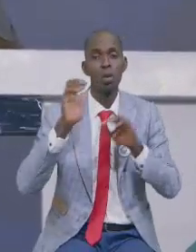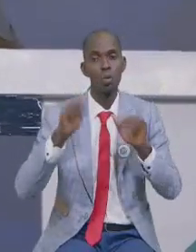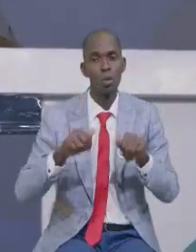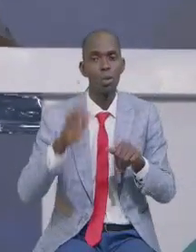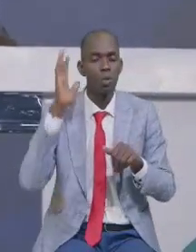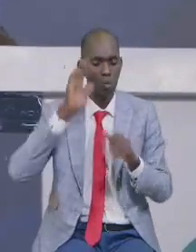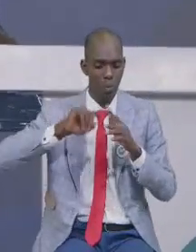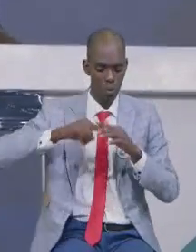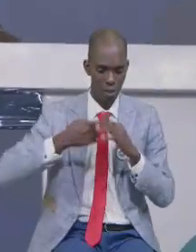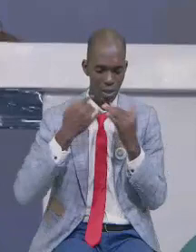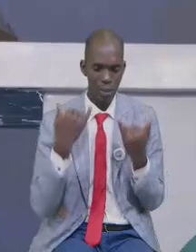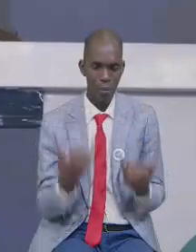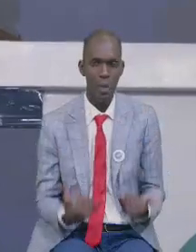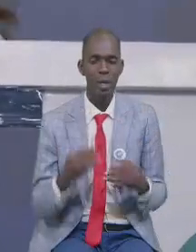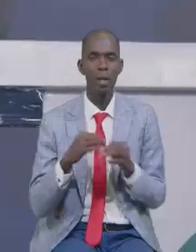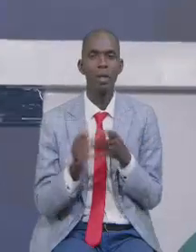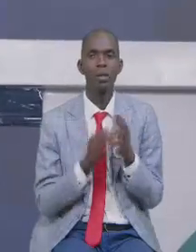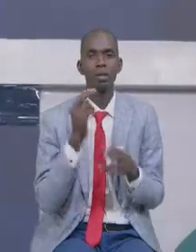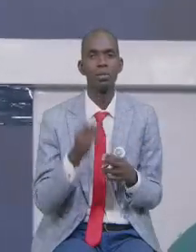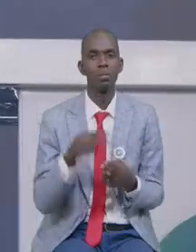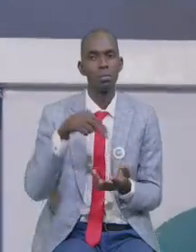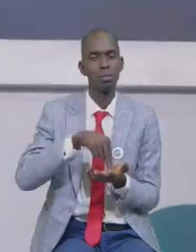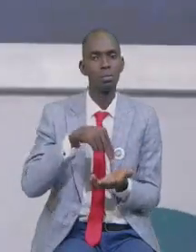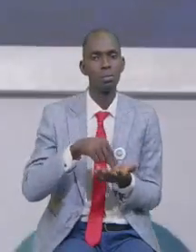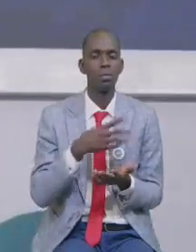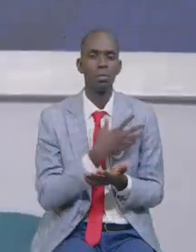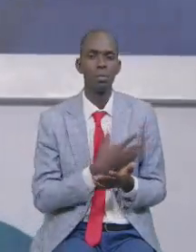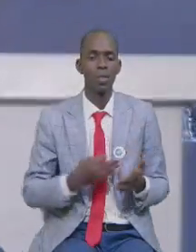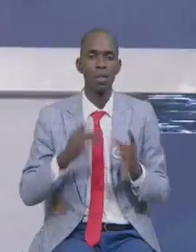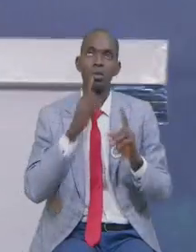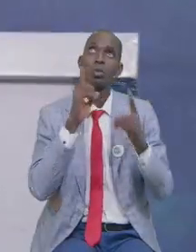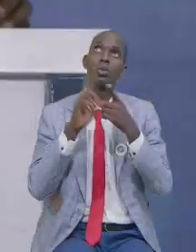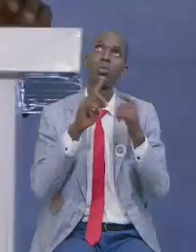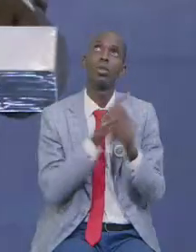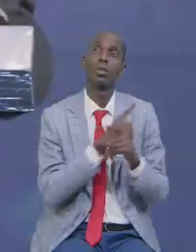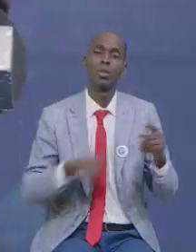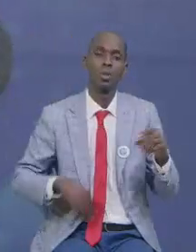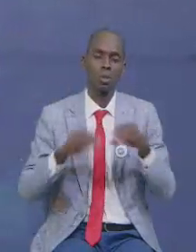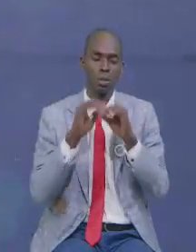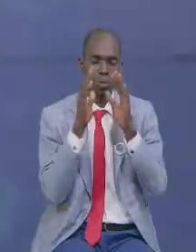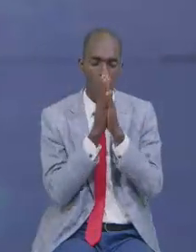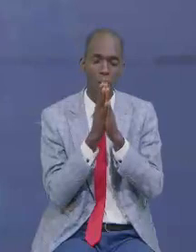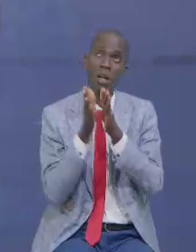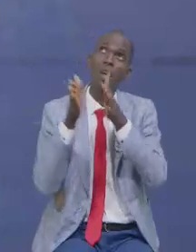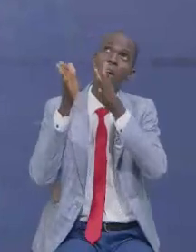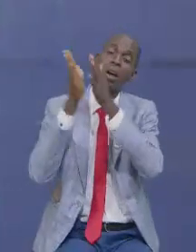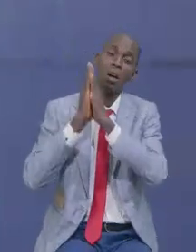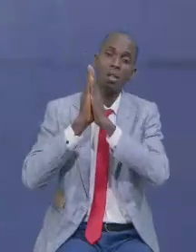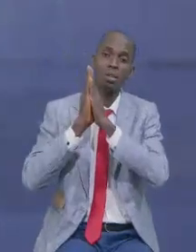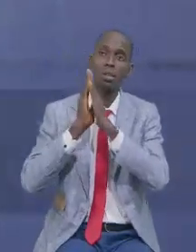begin today. Rise up now and tell the Lord, ask,